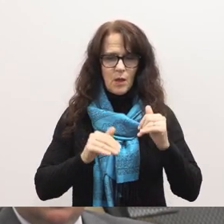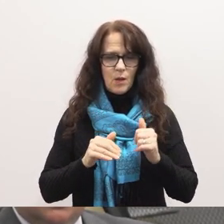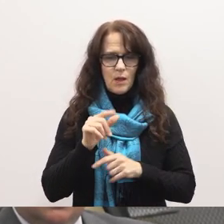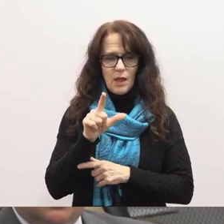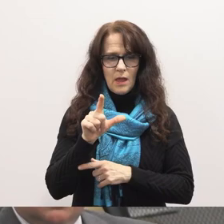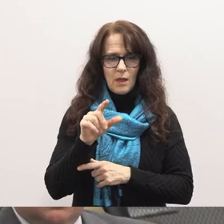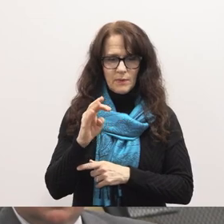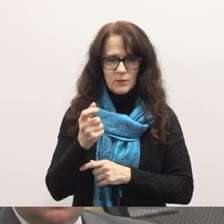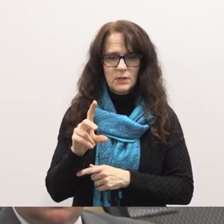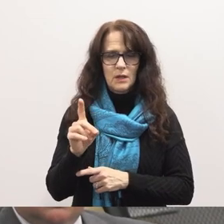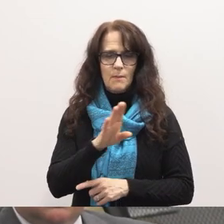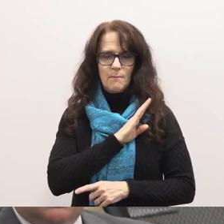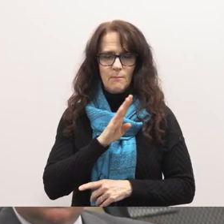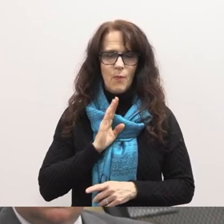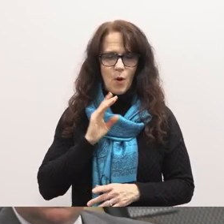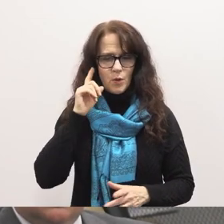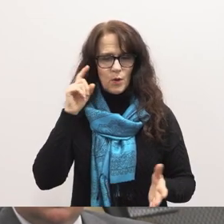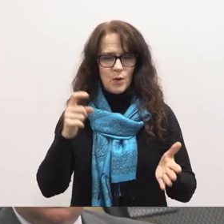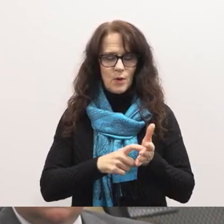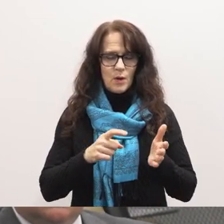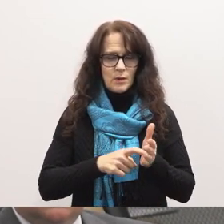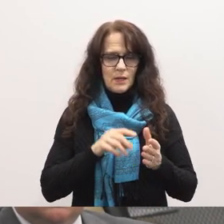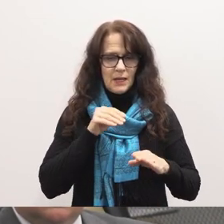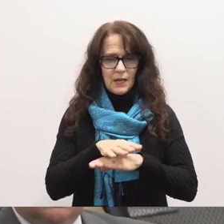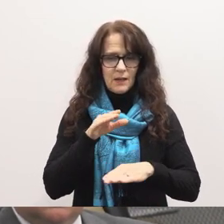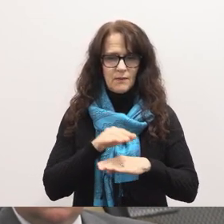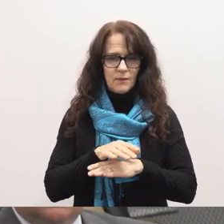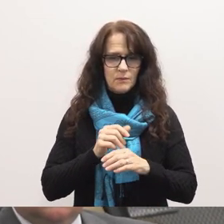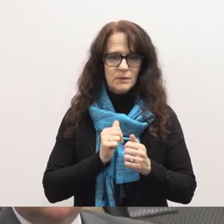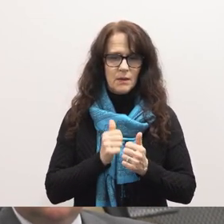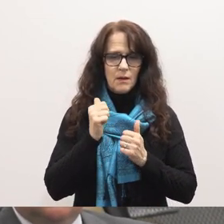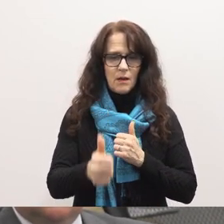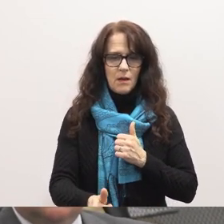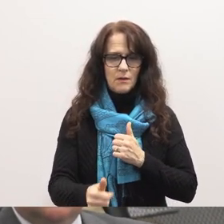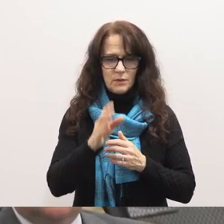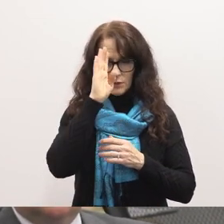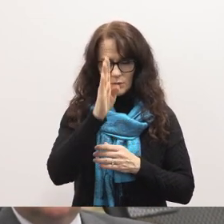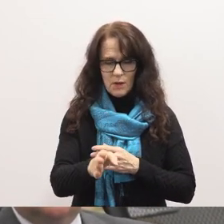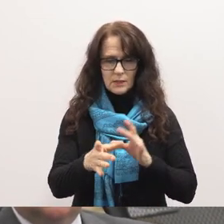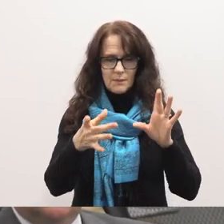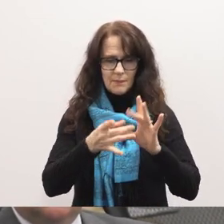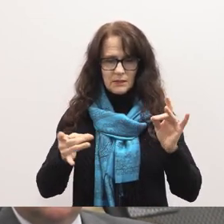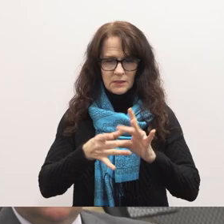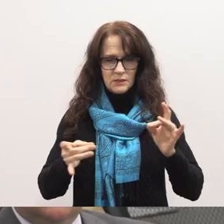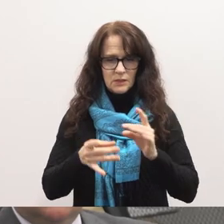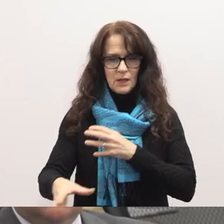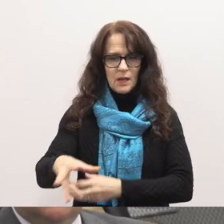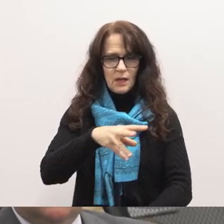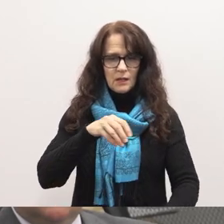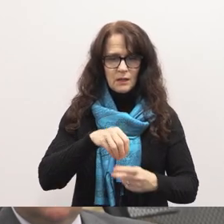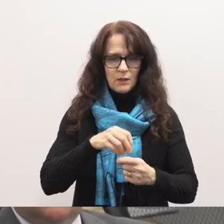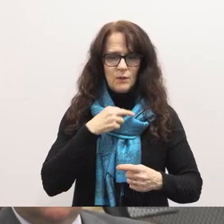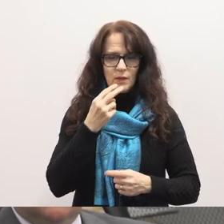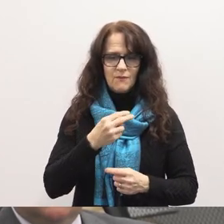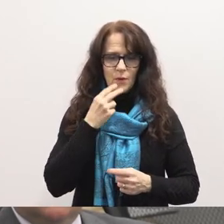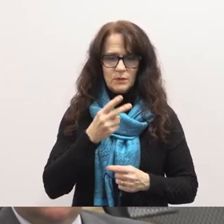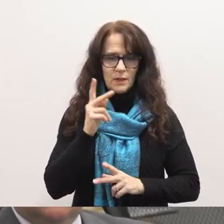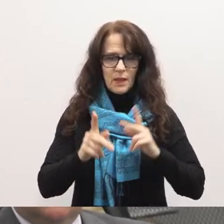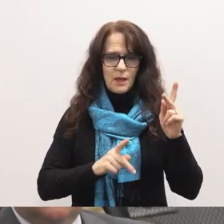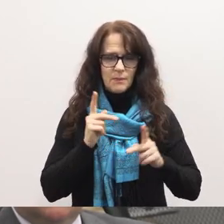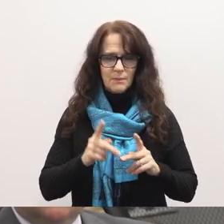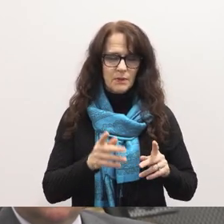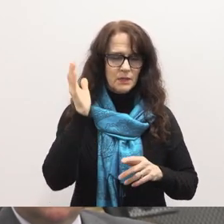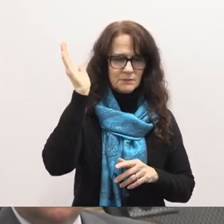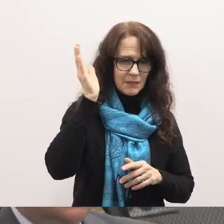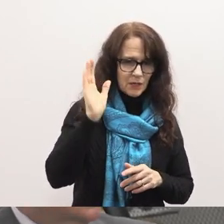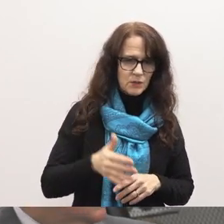LBUSD board will recognize that the extent of its influence extends beyond its direct messaging and includes the voices of the vendors and speakers it